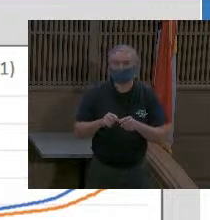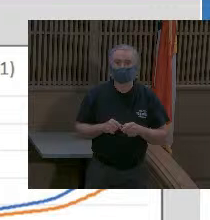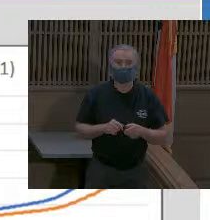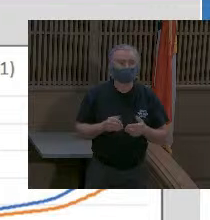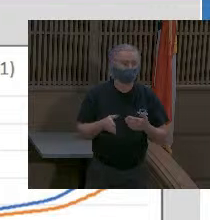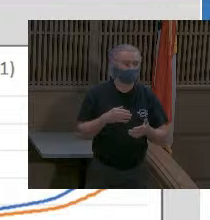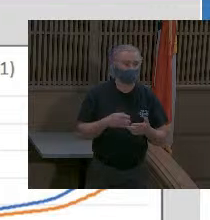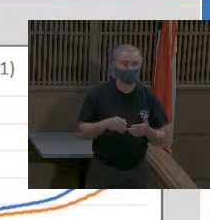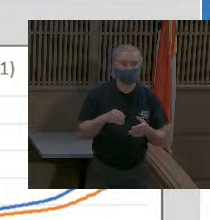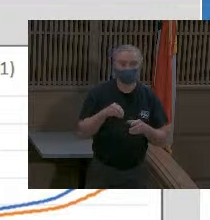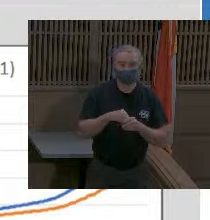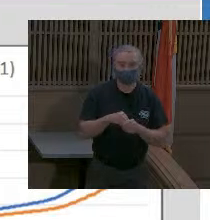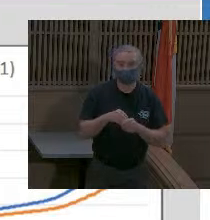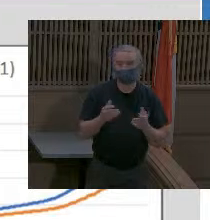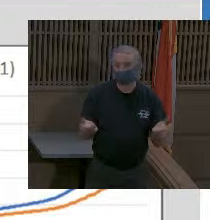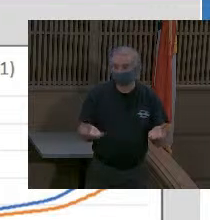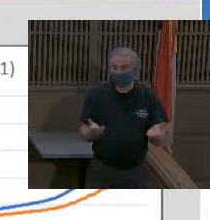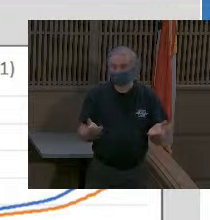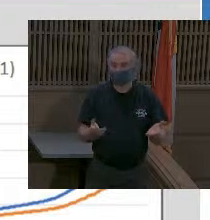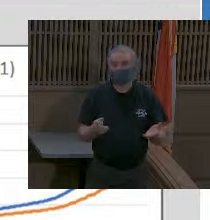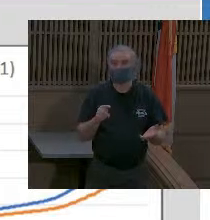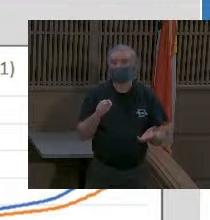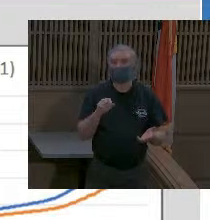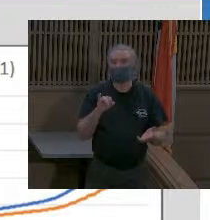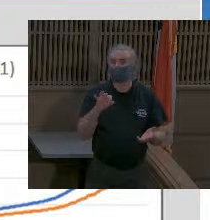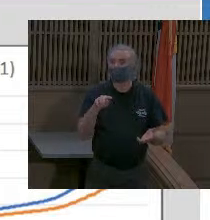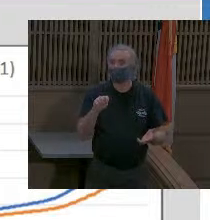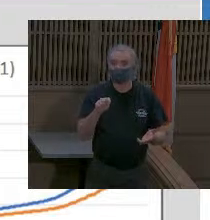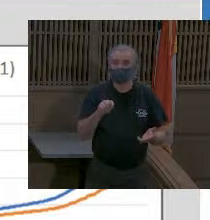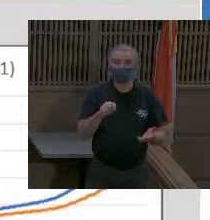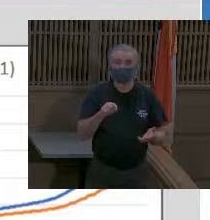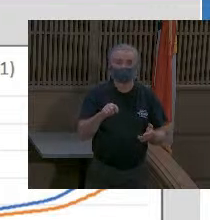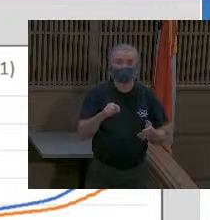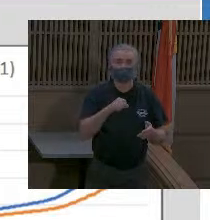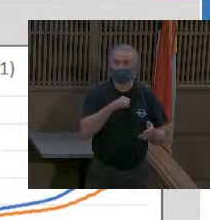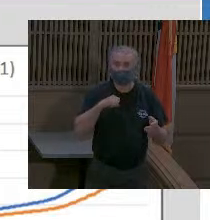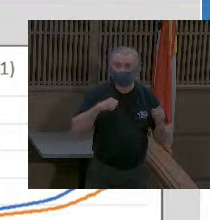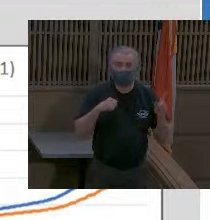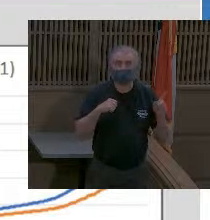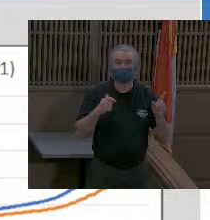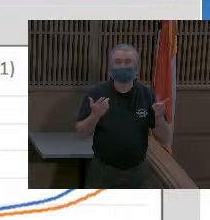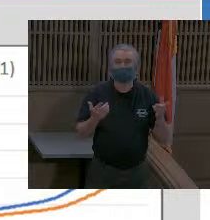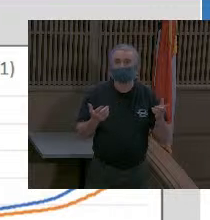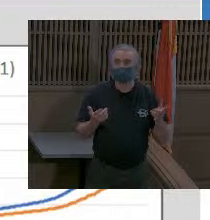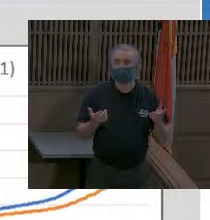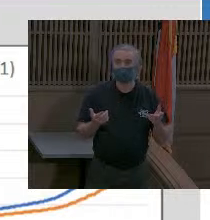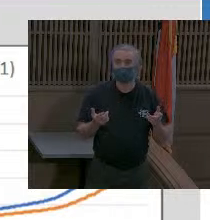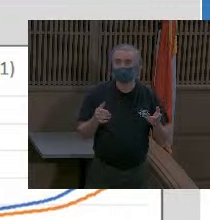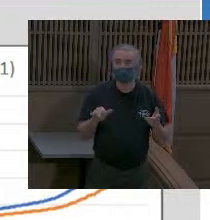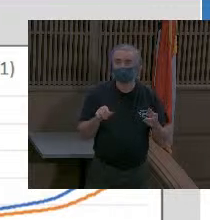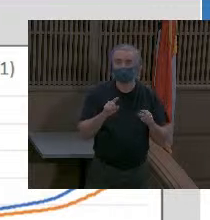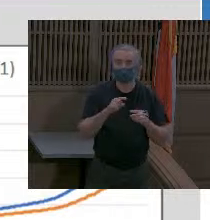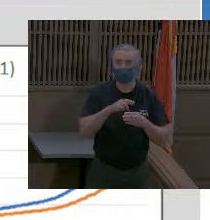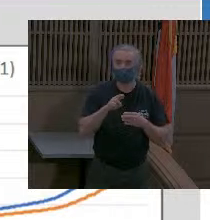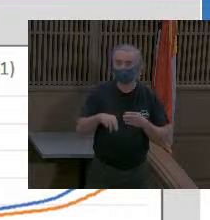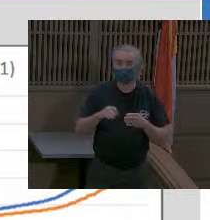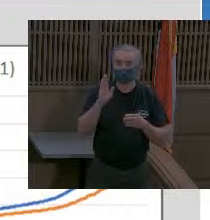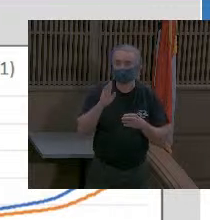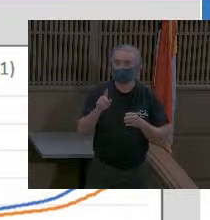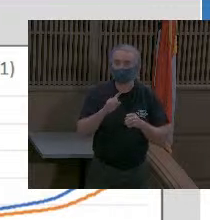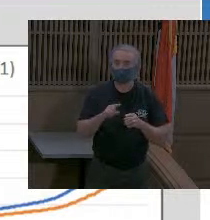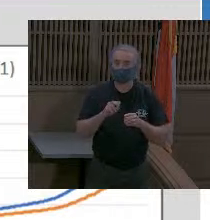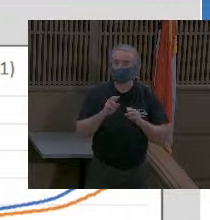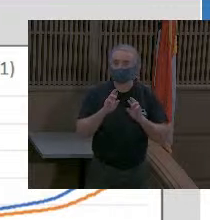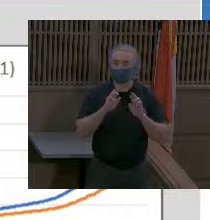in Daugherty County, Tift County, Fulton County, those results will be reported to the state,